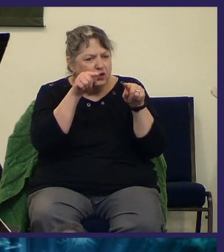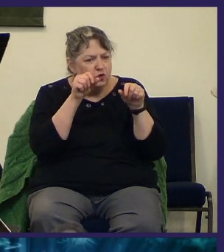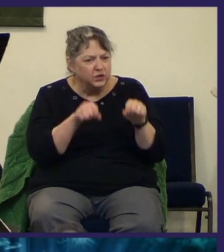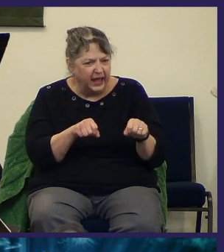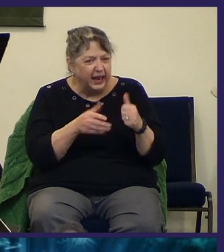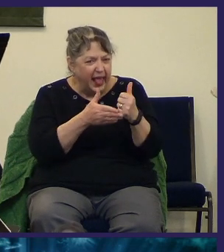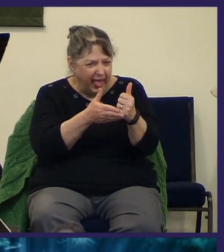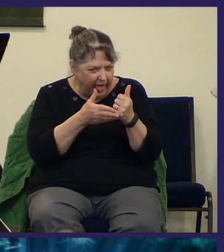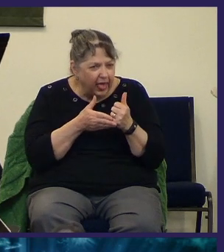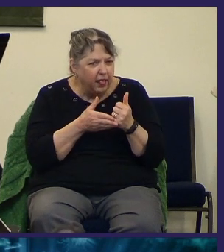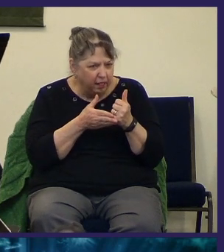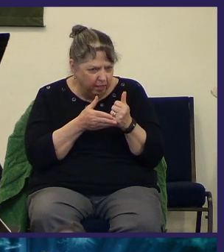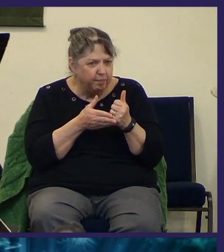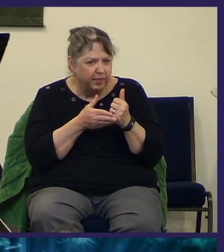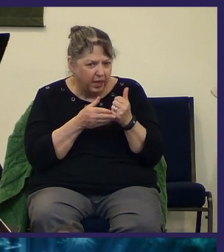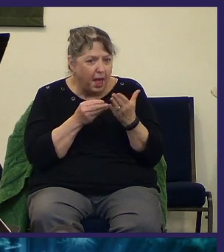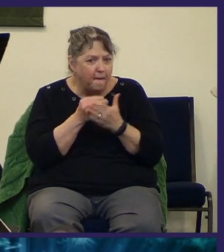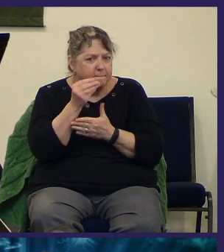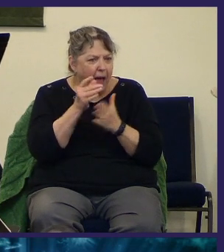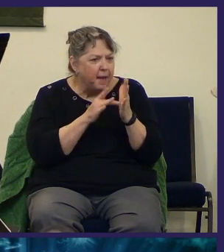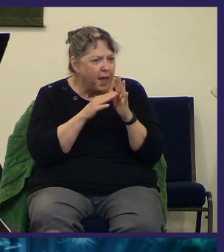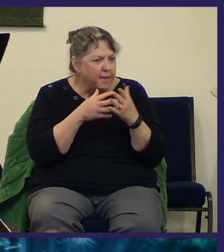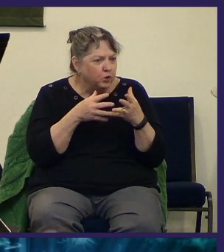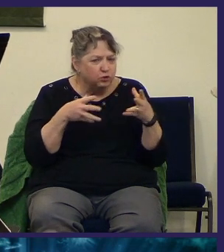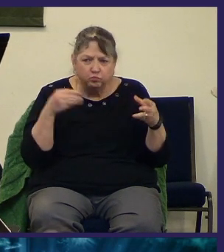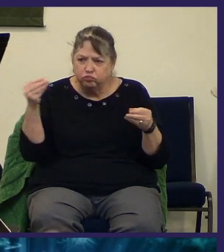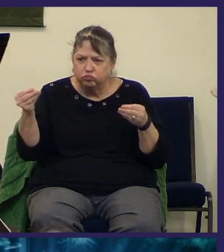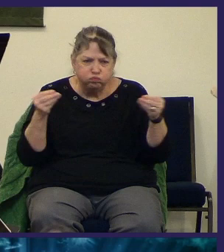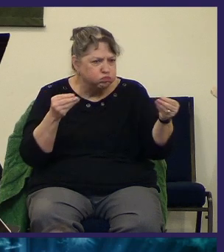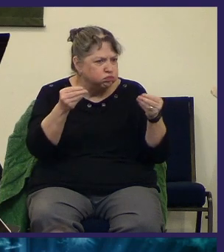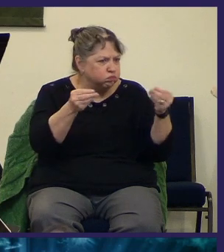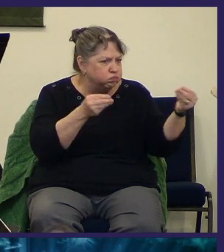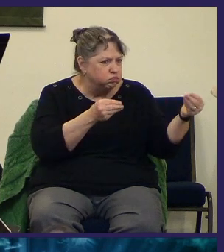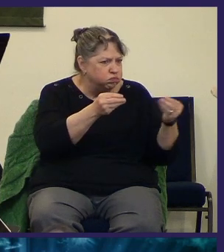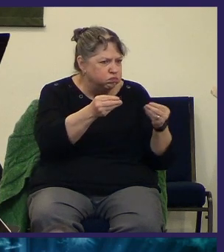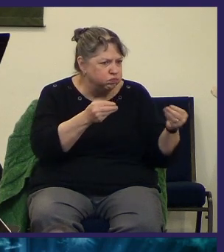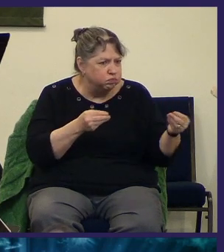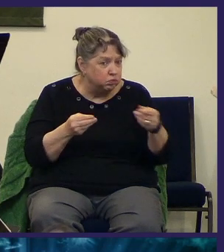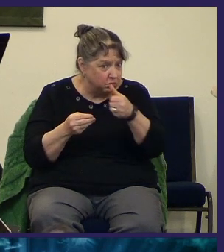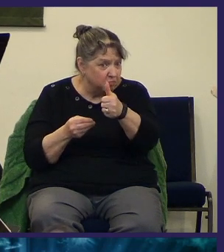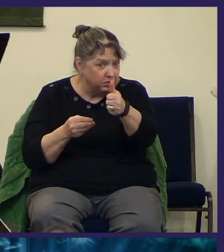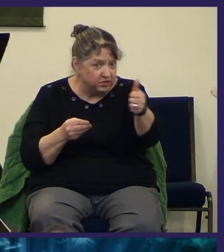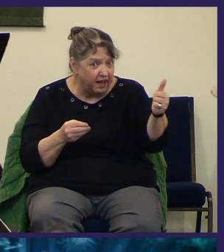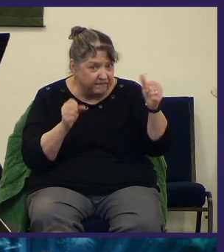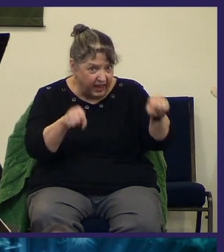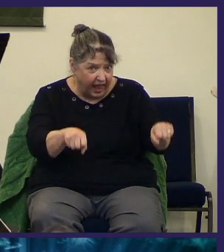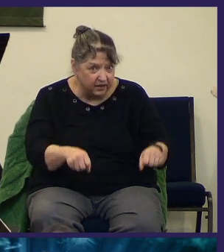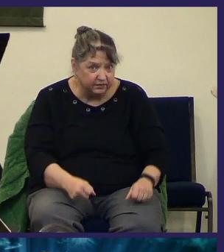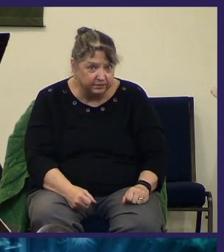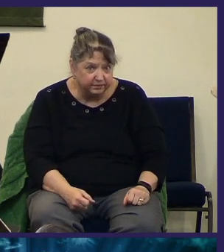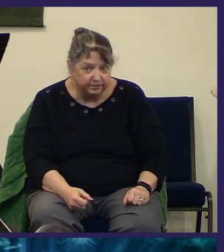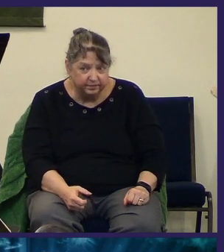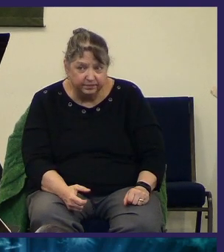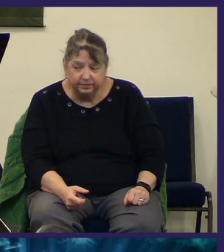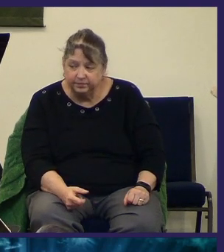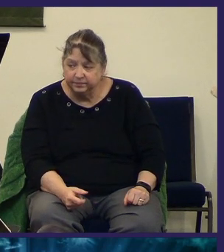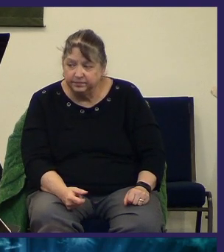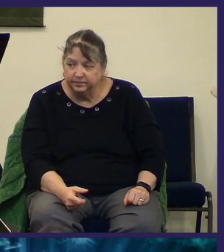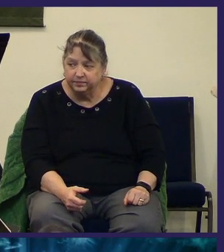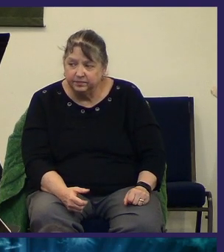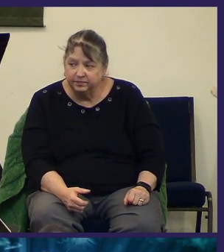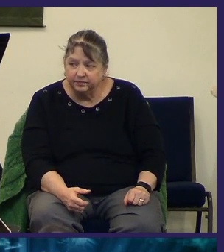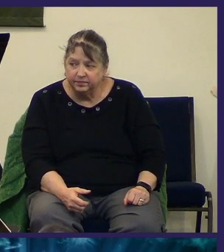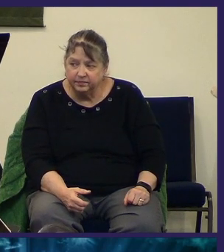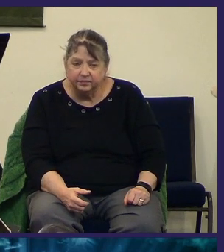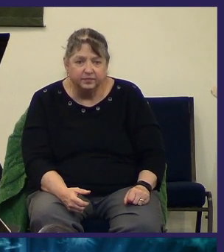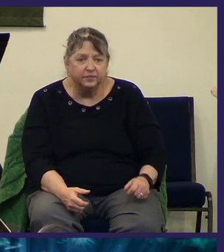scripture the same bible but it allows you uh there's information on these pamphlets i have a stack